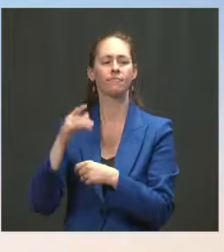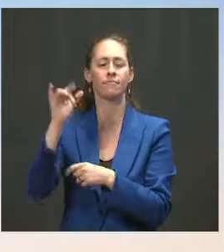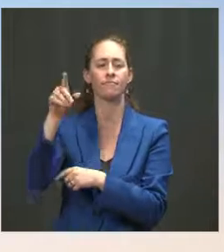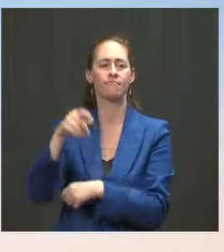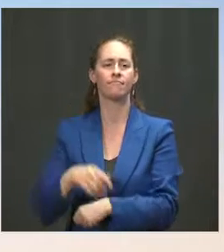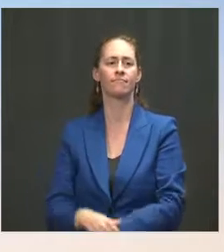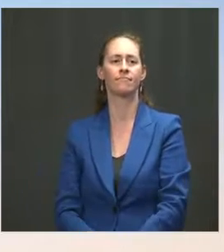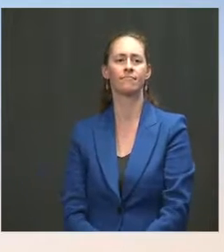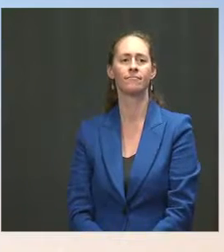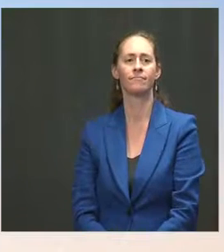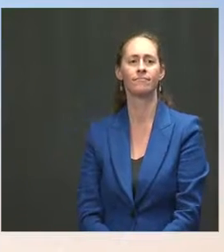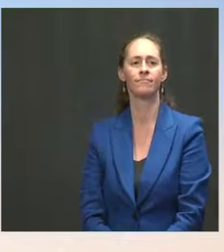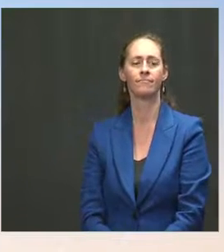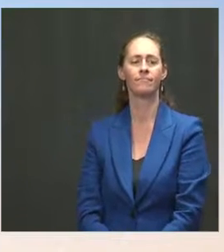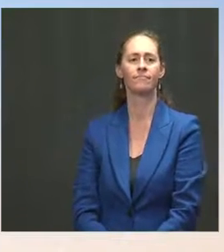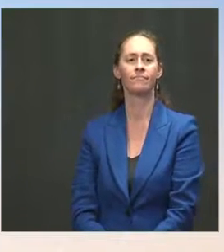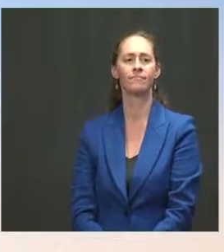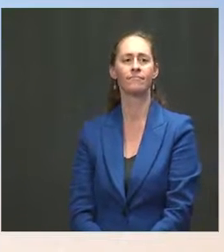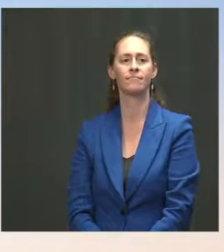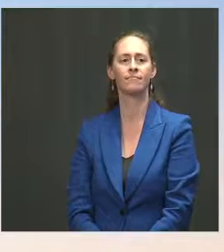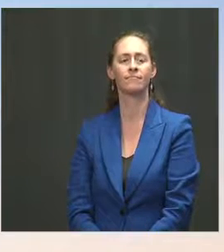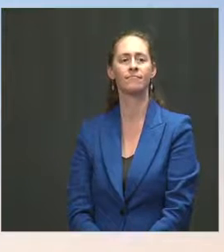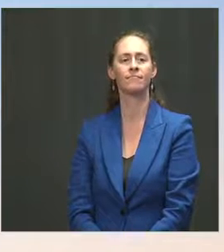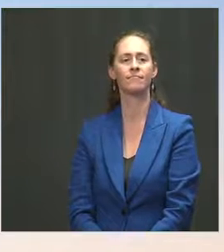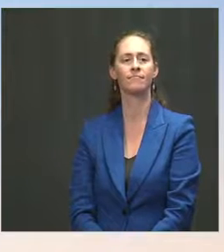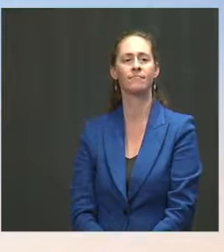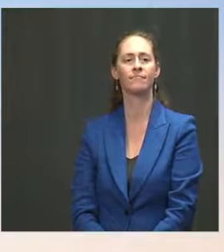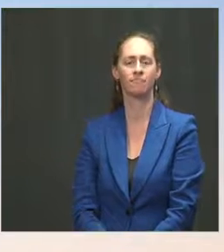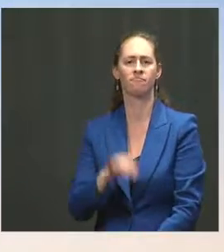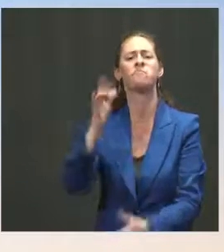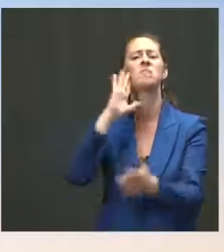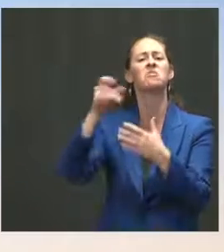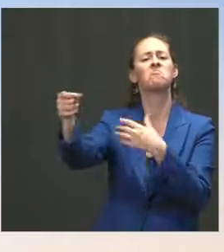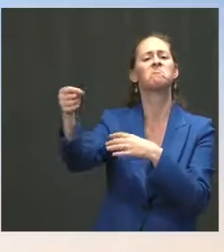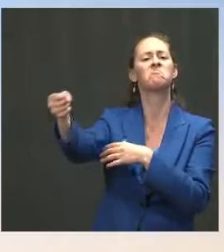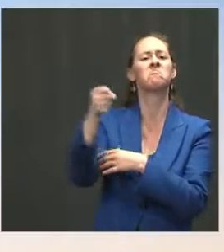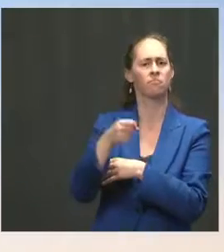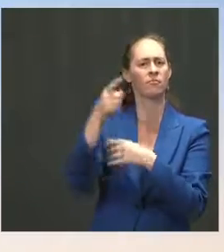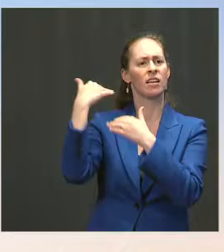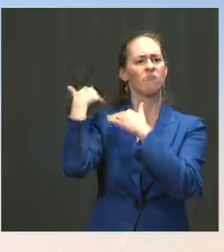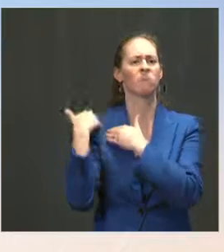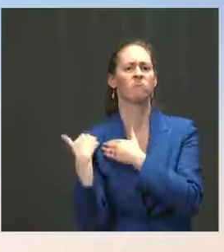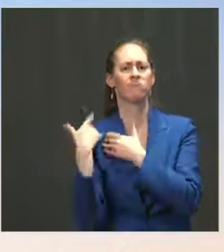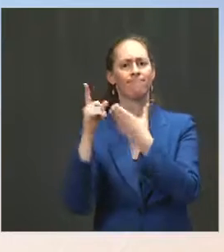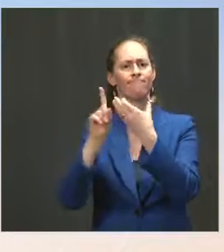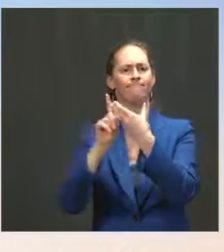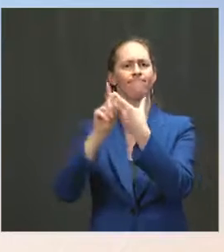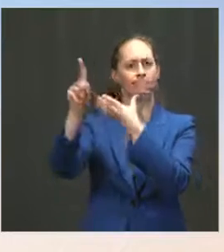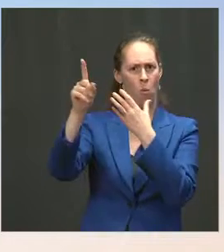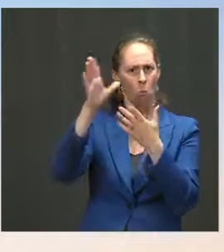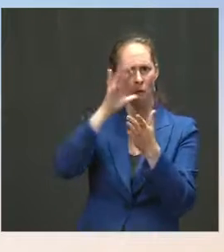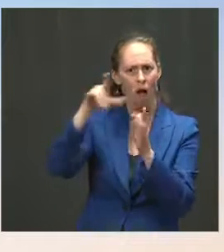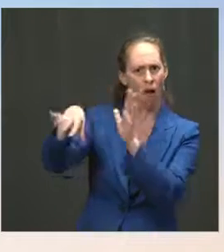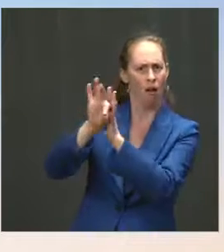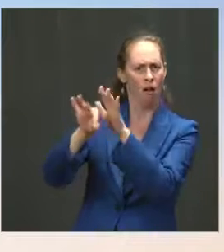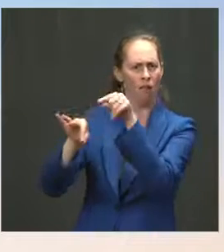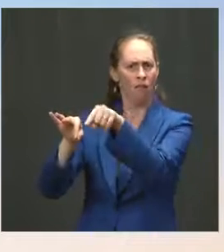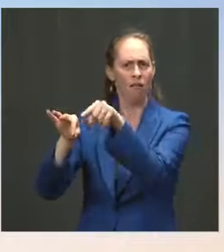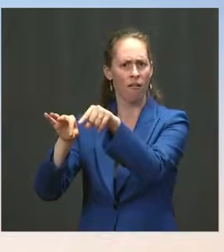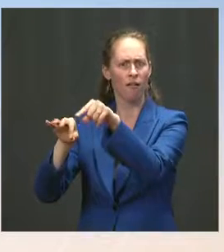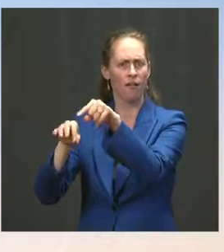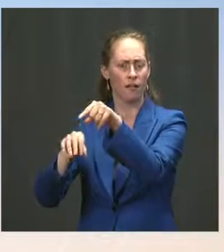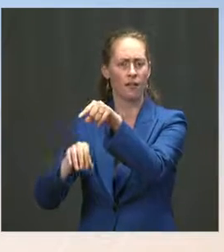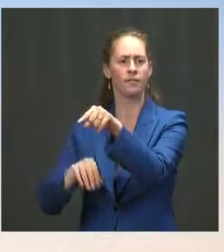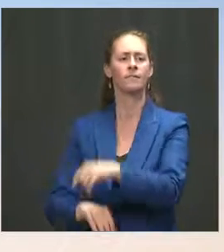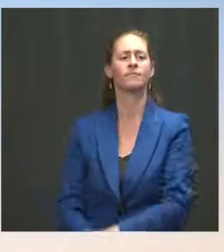combat anti-Semitism last week on the Senate Foreign Relations Committee. What kind of communications has the White House